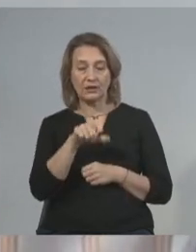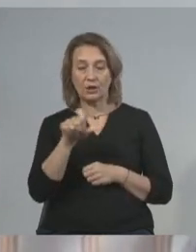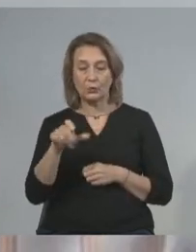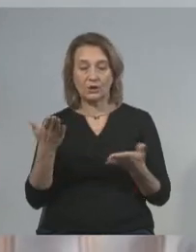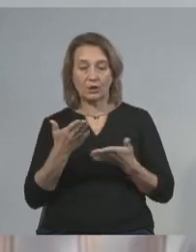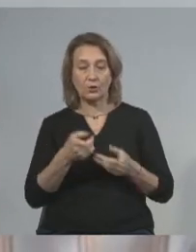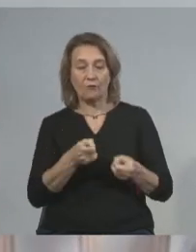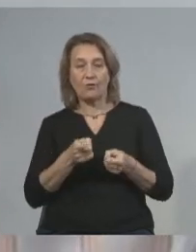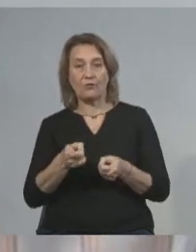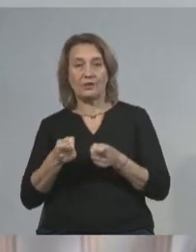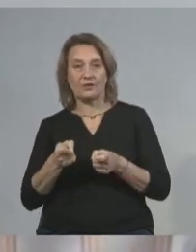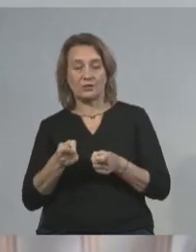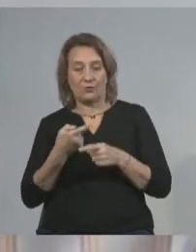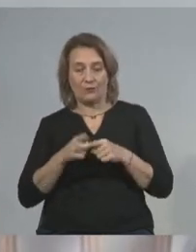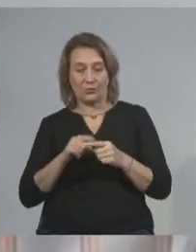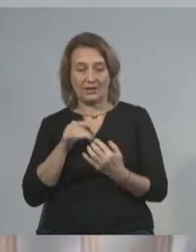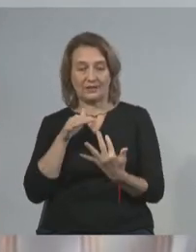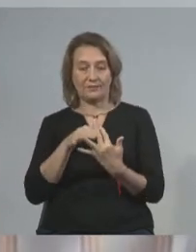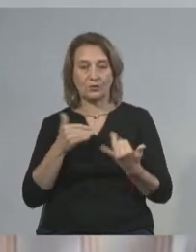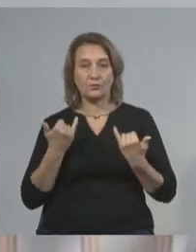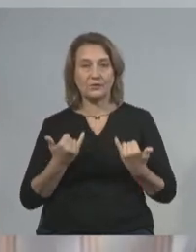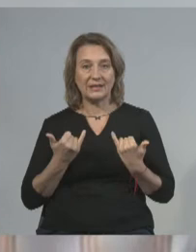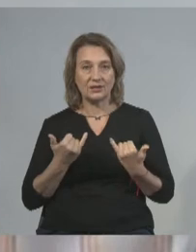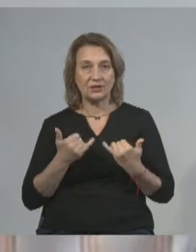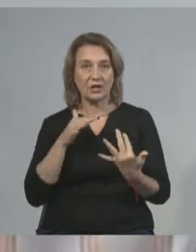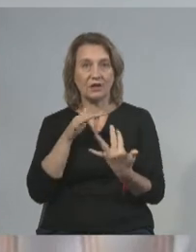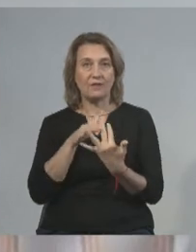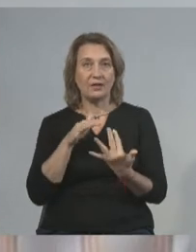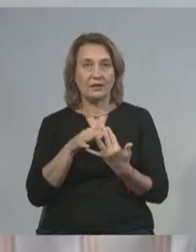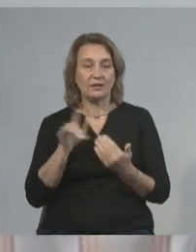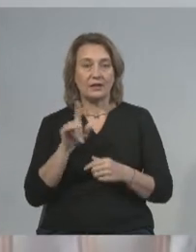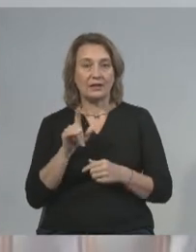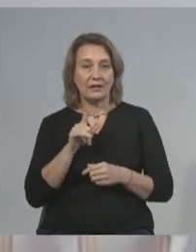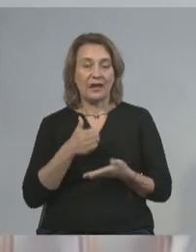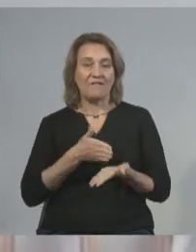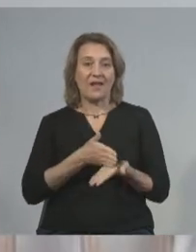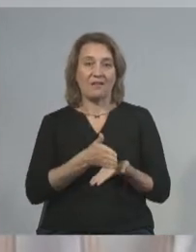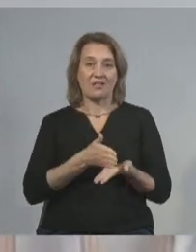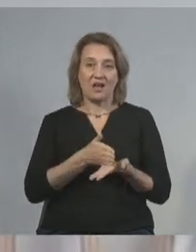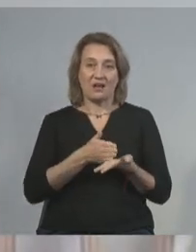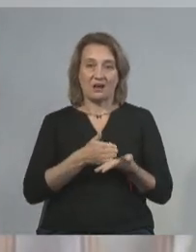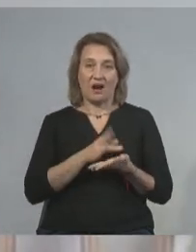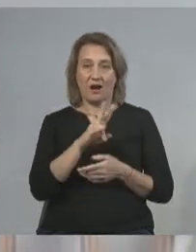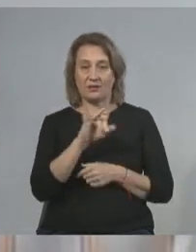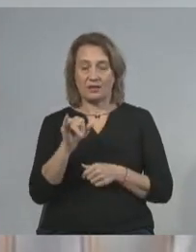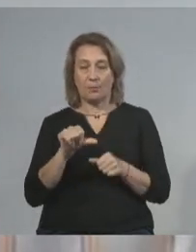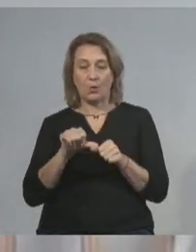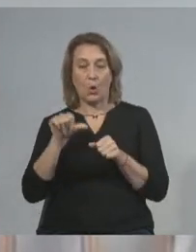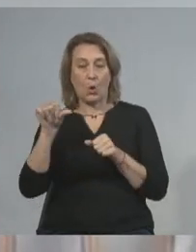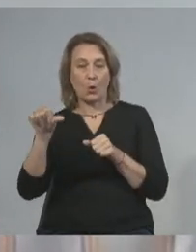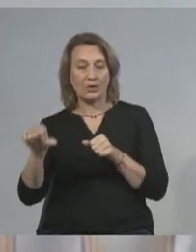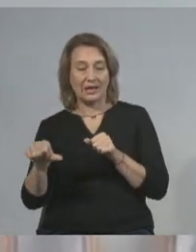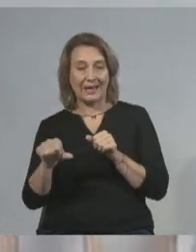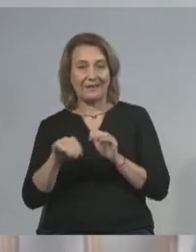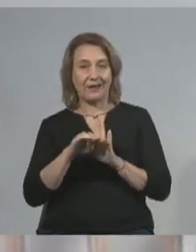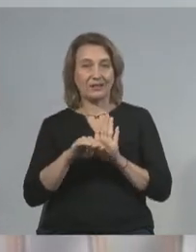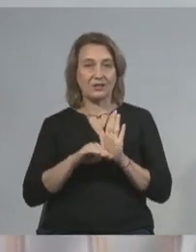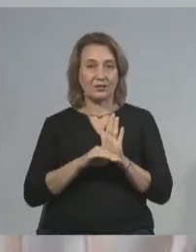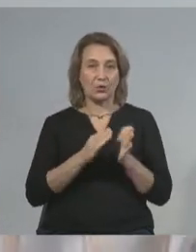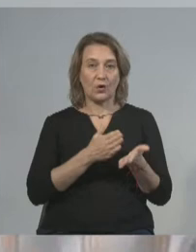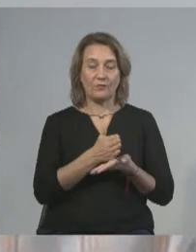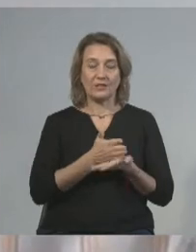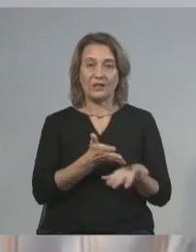involved into this war of course the military today today military and veterans and a